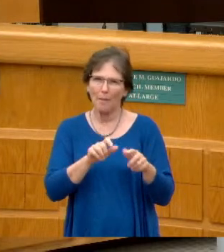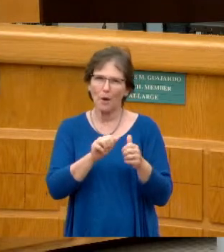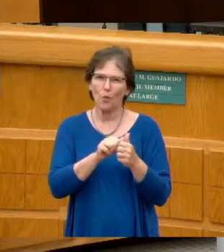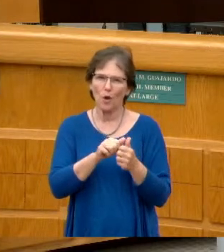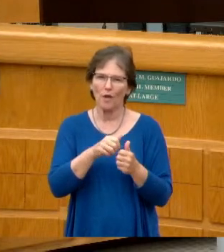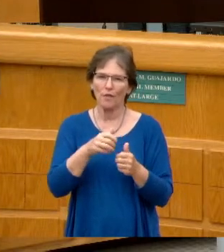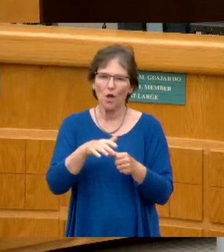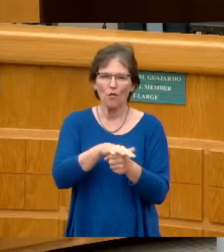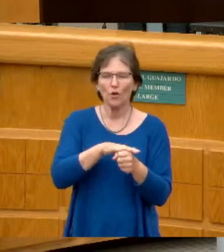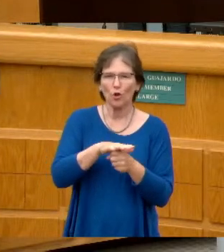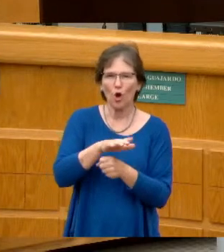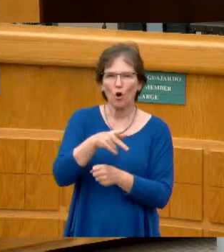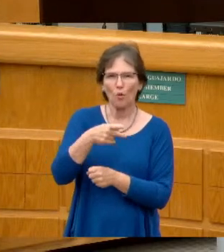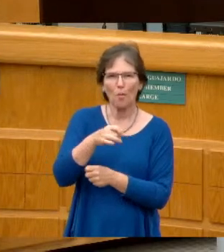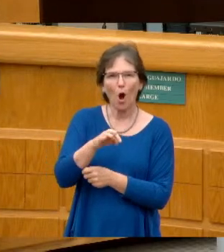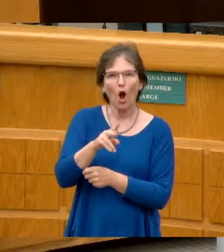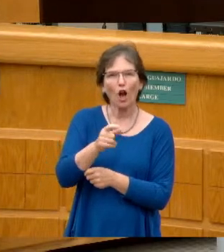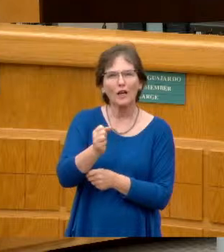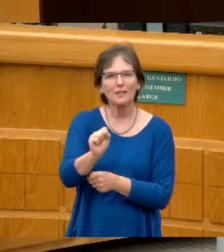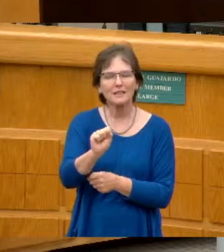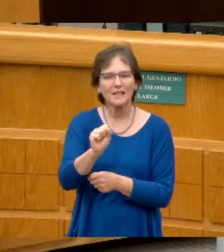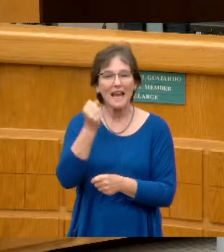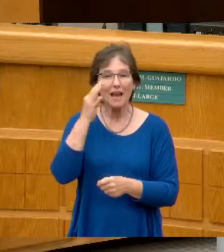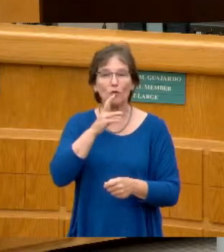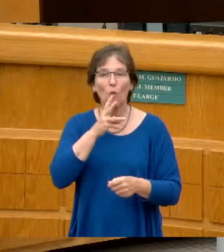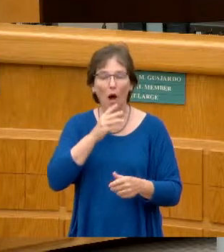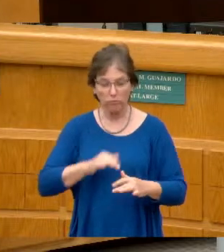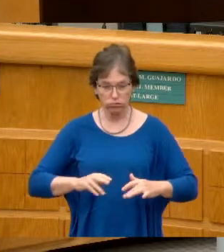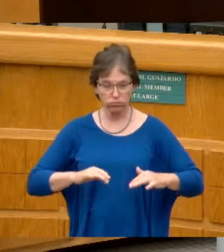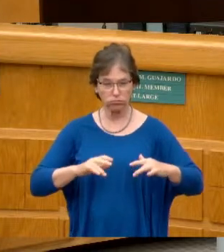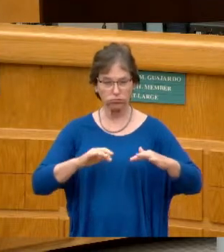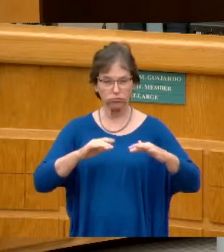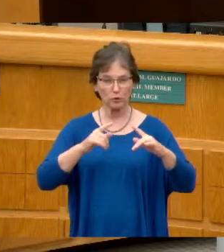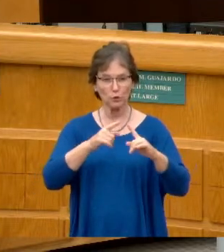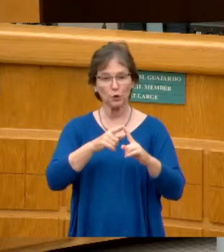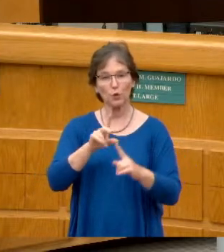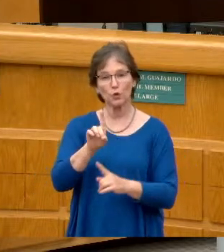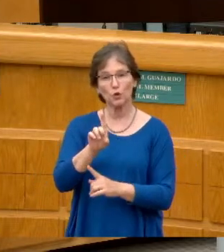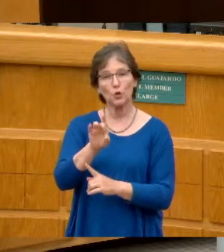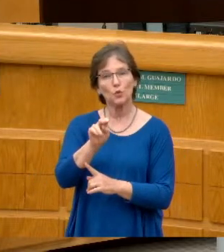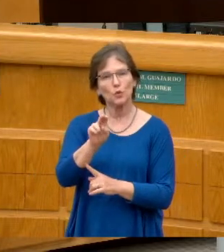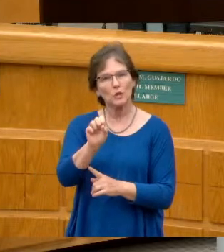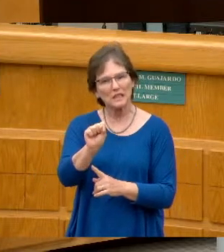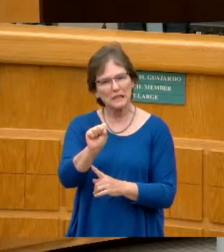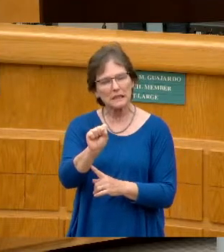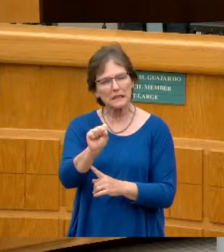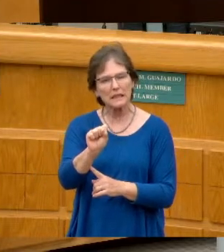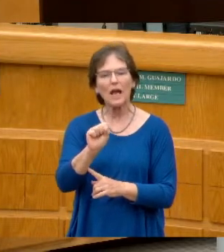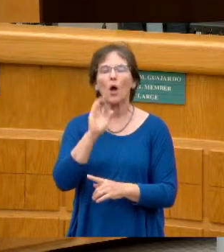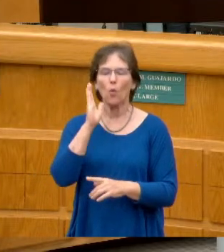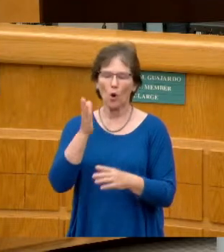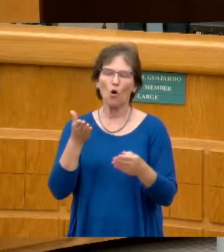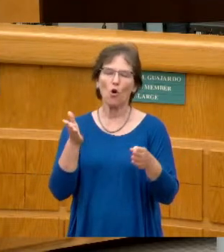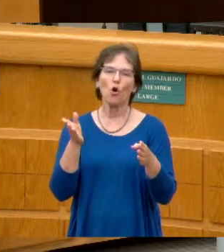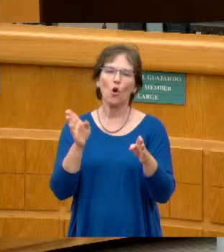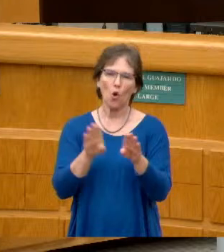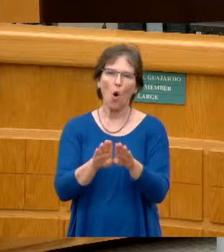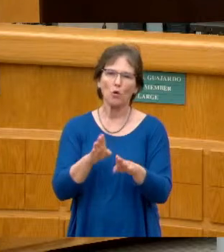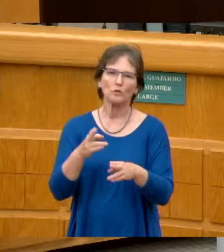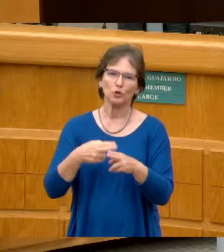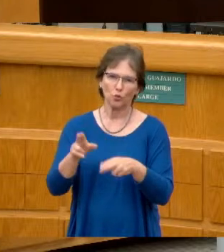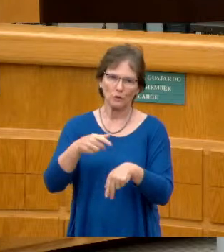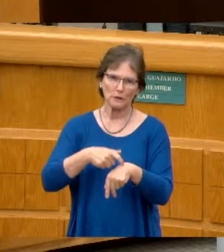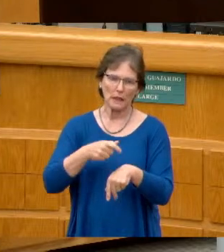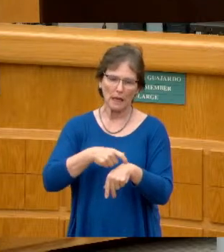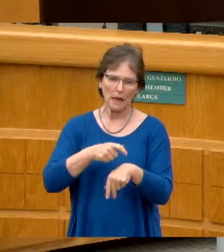far beyond the directed path. And due to current conditions and likelihood of coastal flooding, we're going to have to be monitoring the